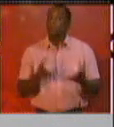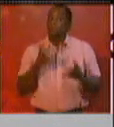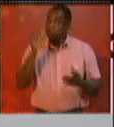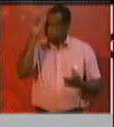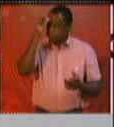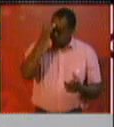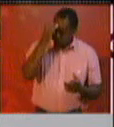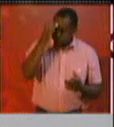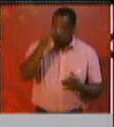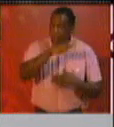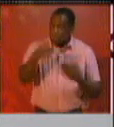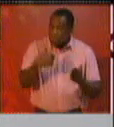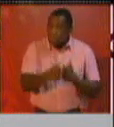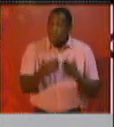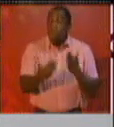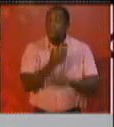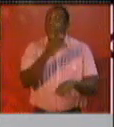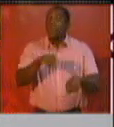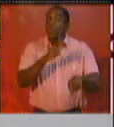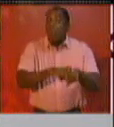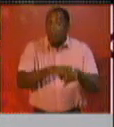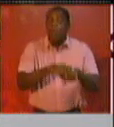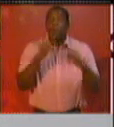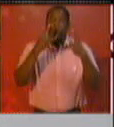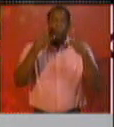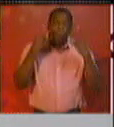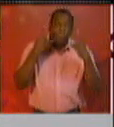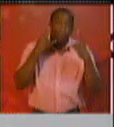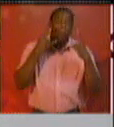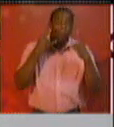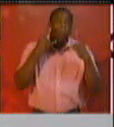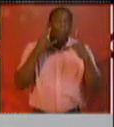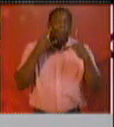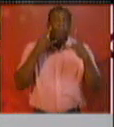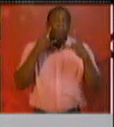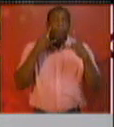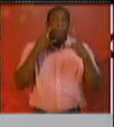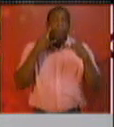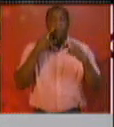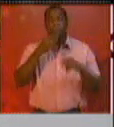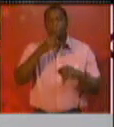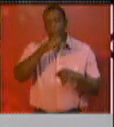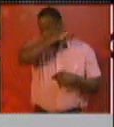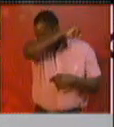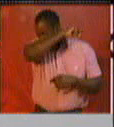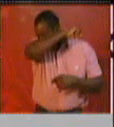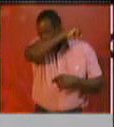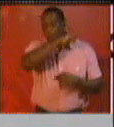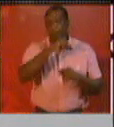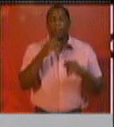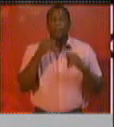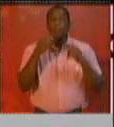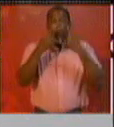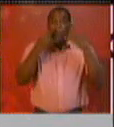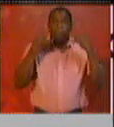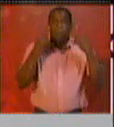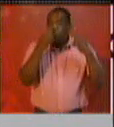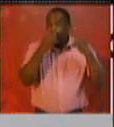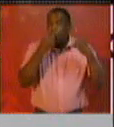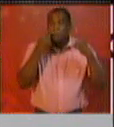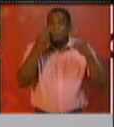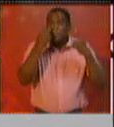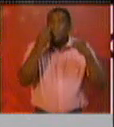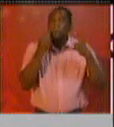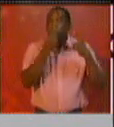normal, wearing a mask over your nose and mouth, both at the same time, covering your chin. Not pulled